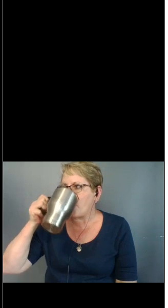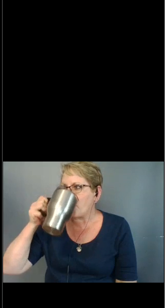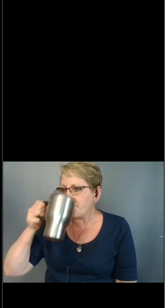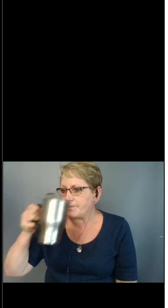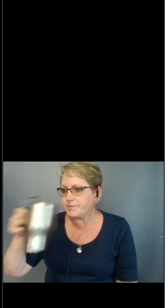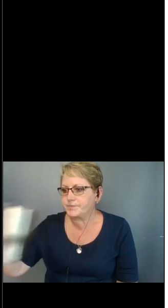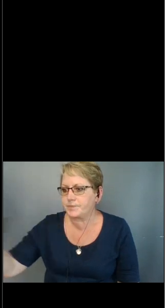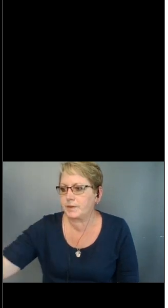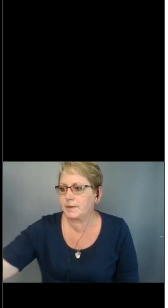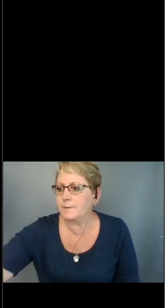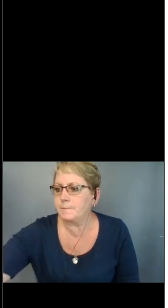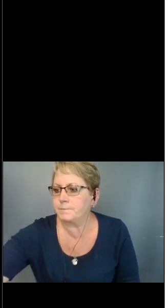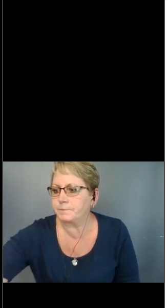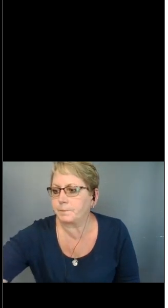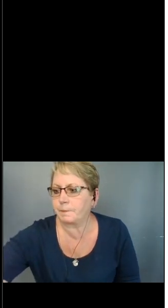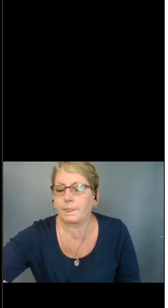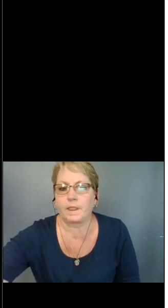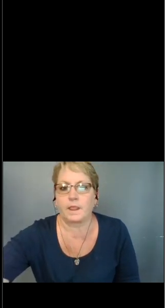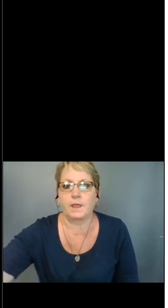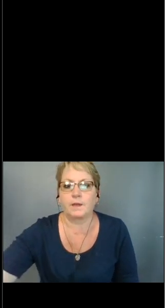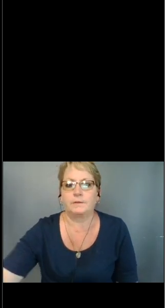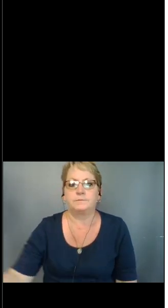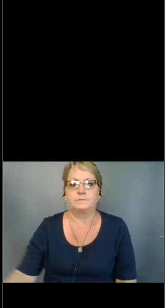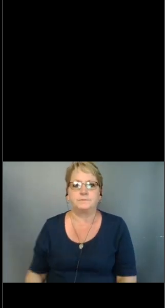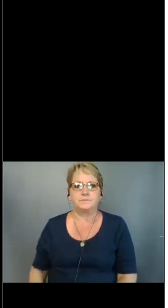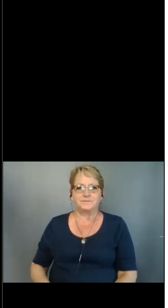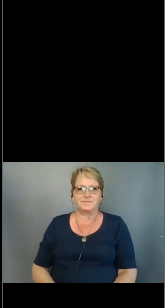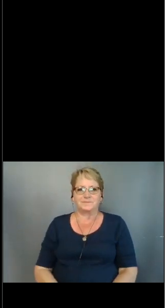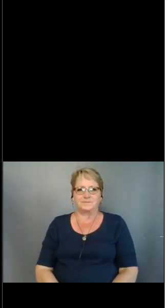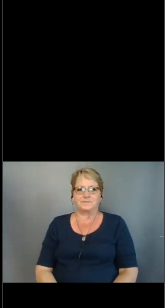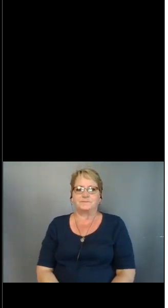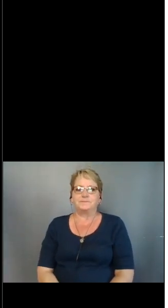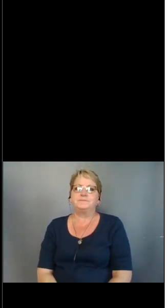Good evening. We will be starting in a few minutes.